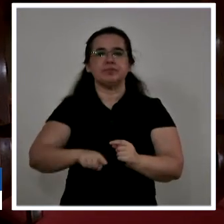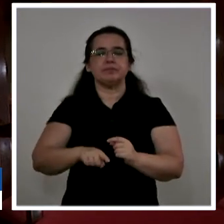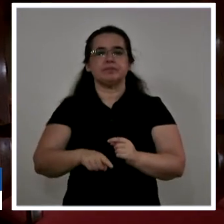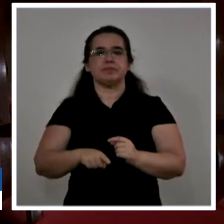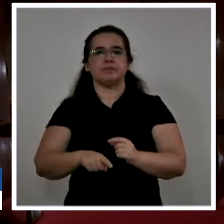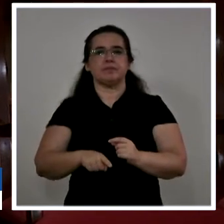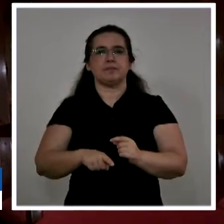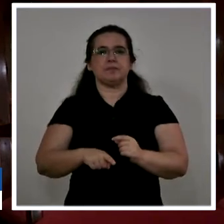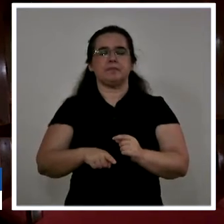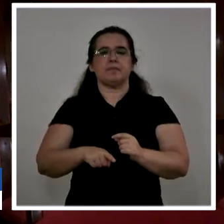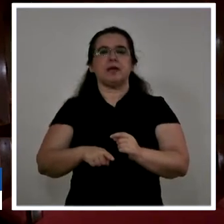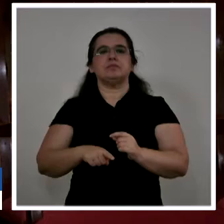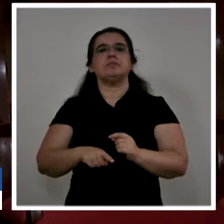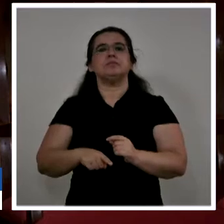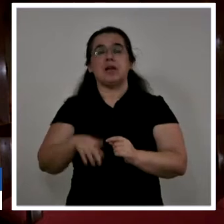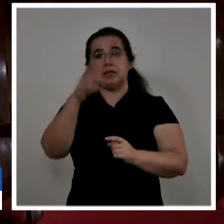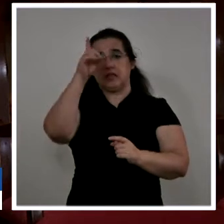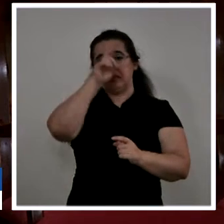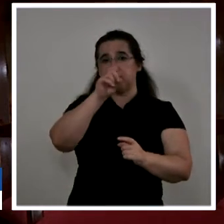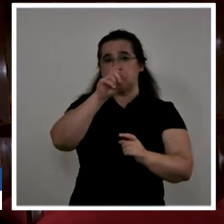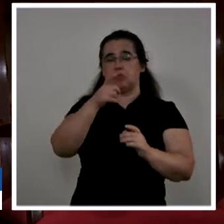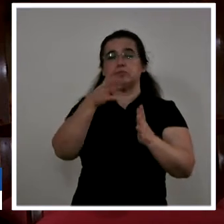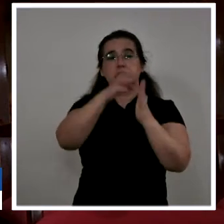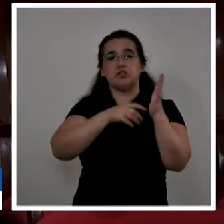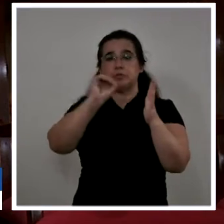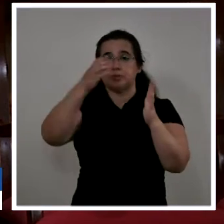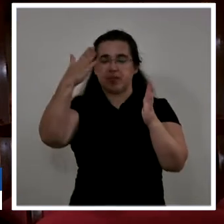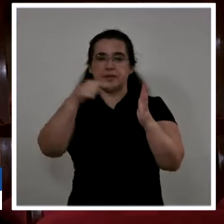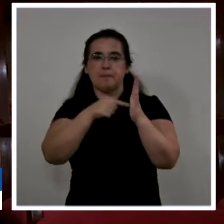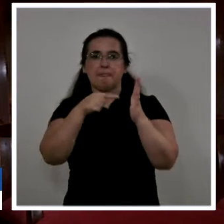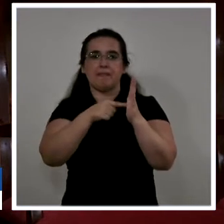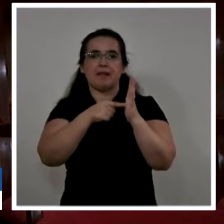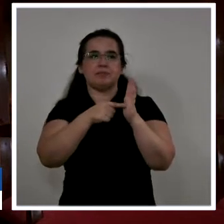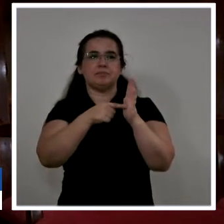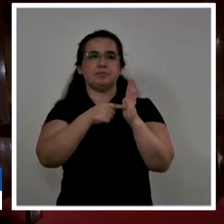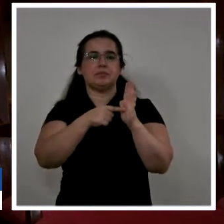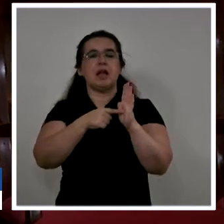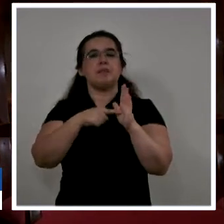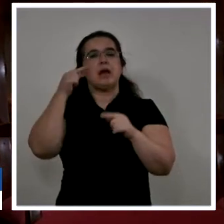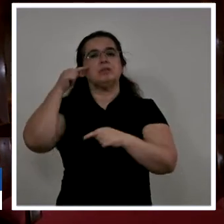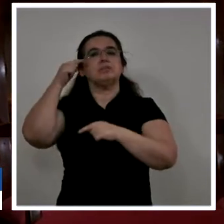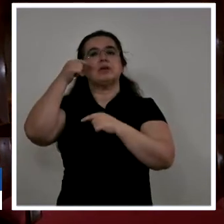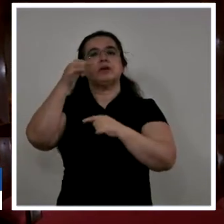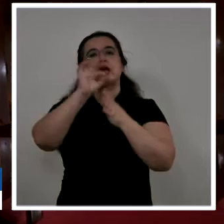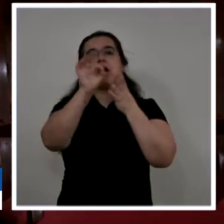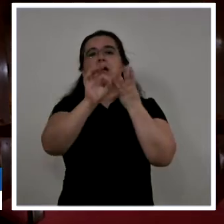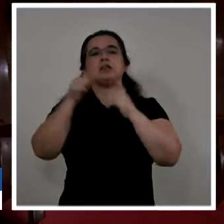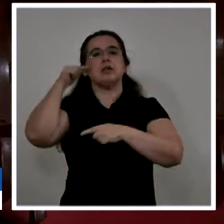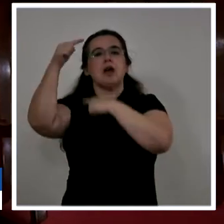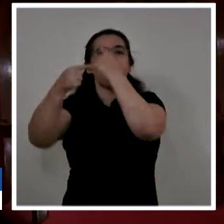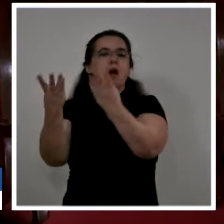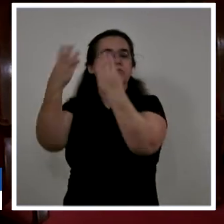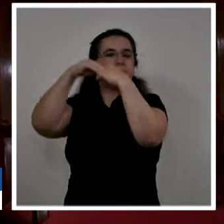character inheritance. Lembra-se do primeiro texto, a hereditariedade do caráter. Judgment